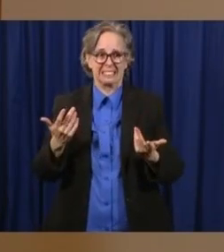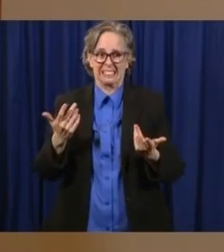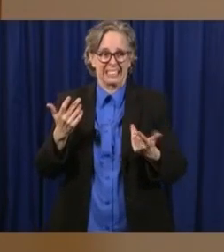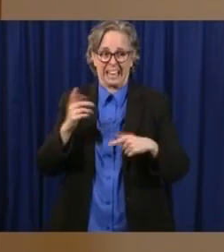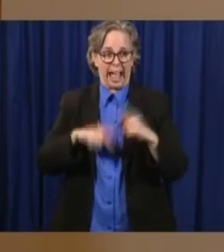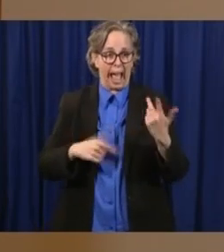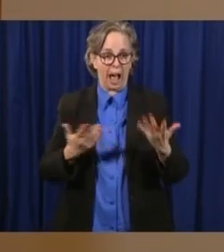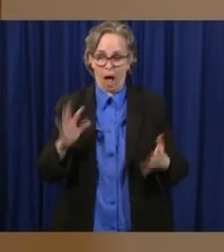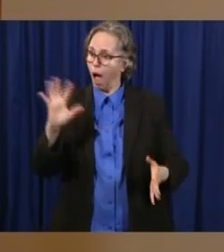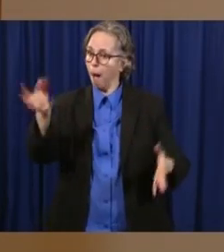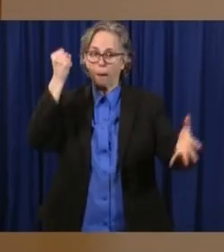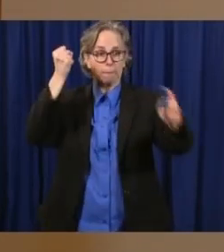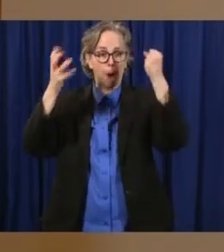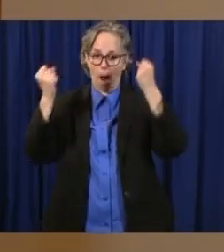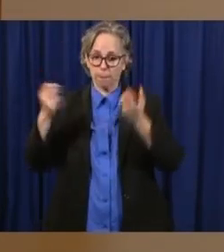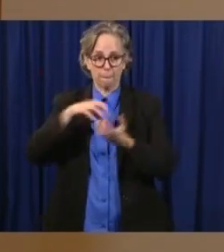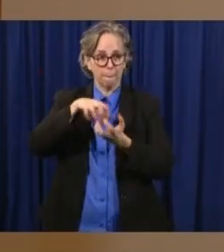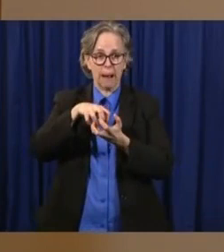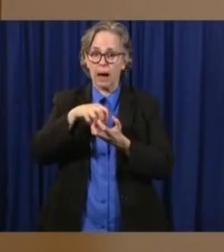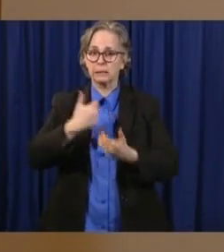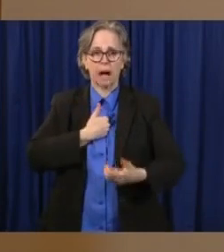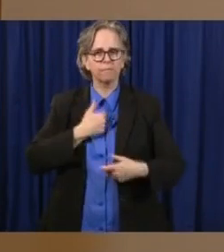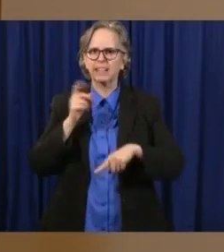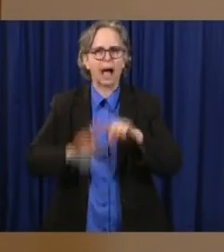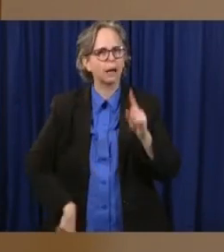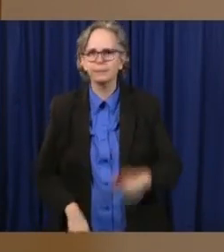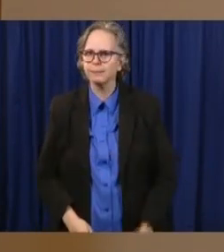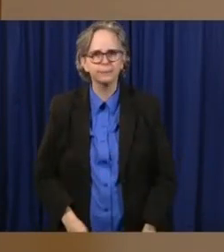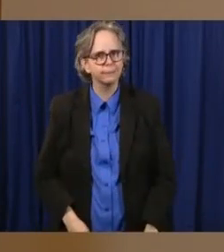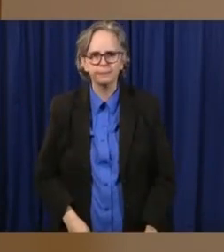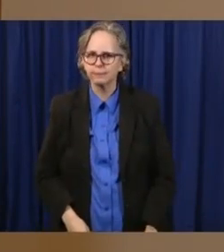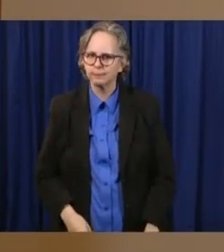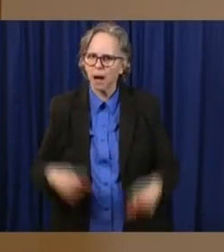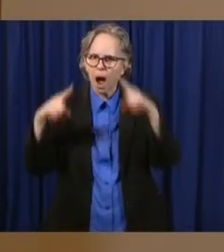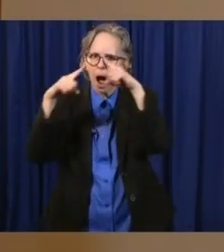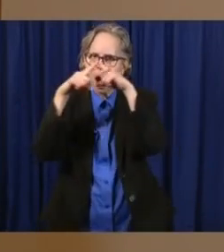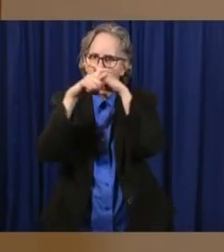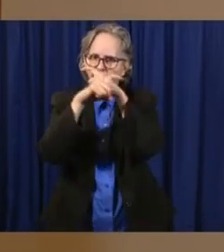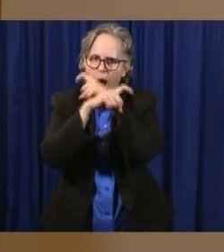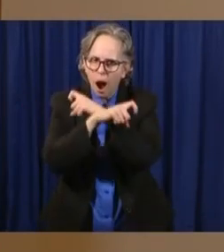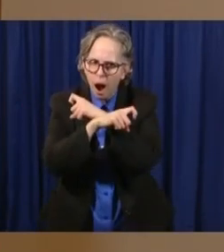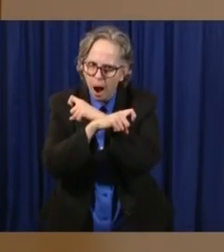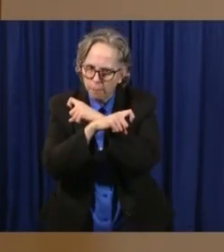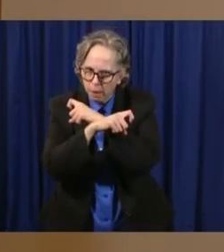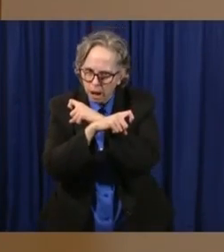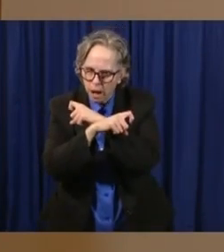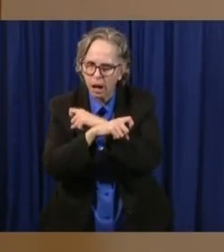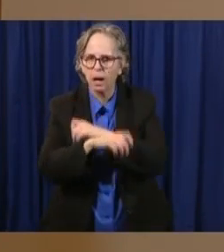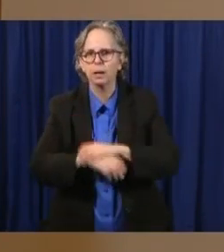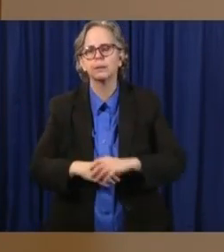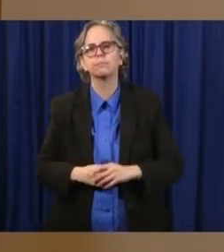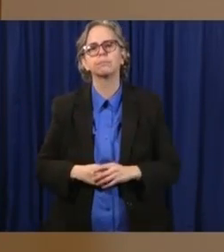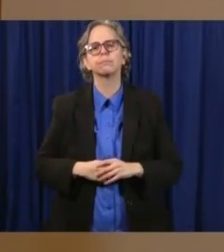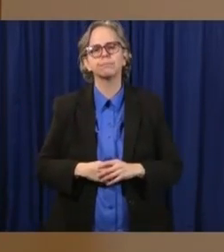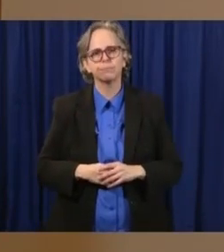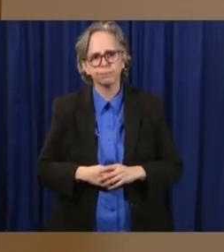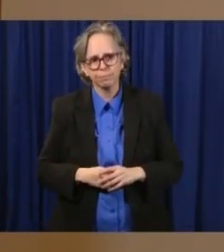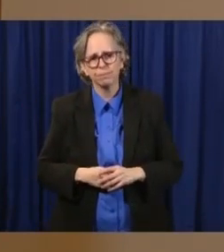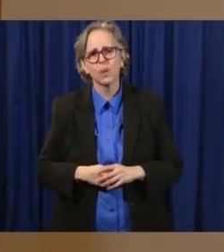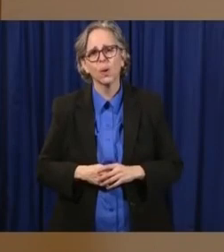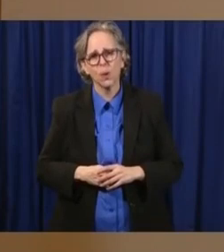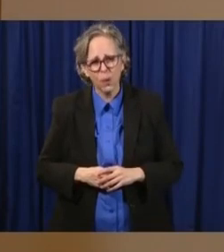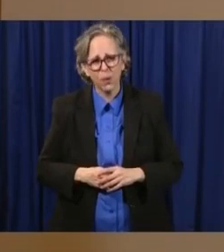off, sort of like a knockoff brand. And so it's very, very complicated as to why we don't have